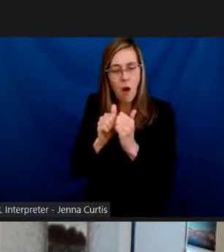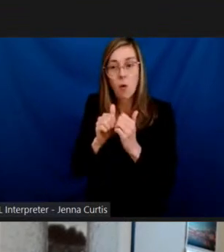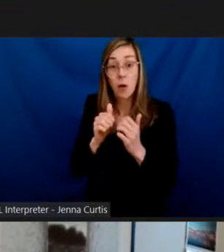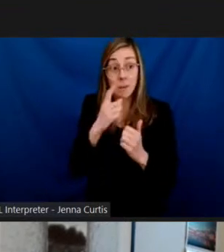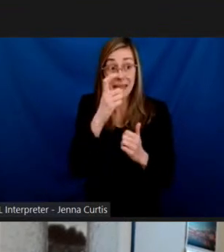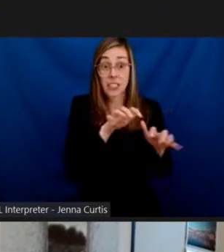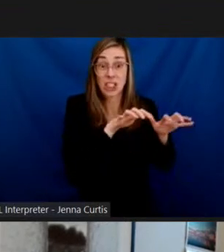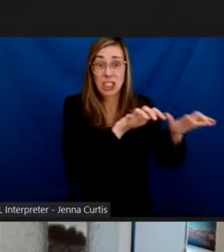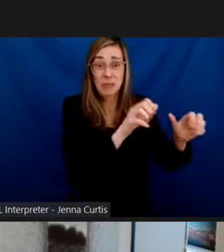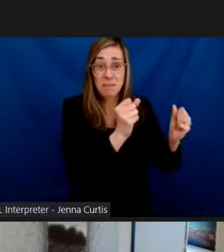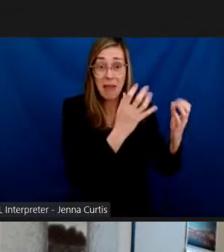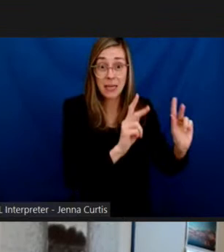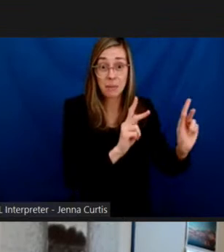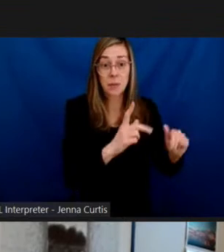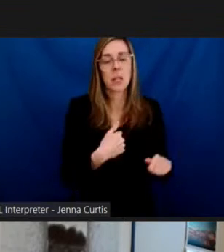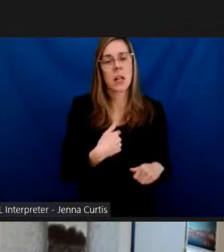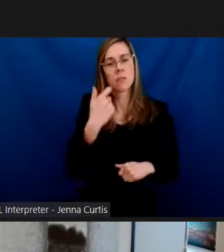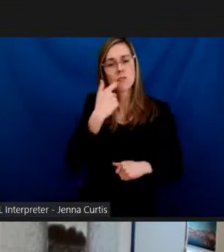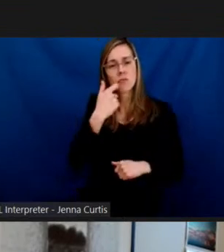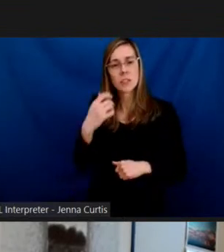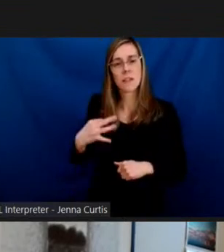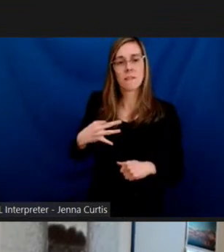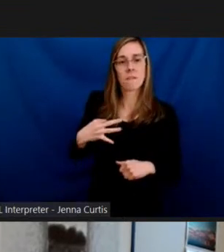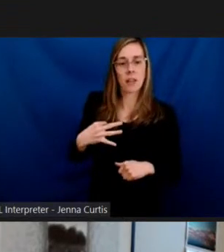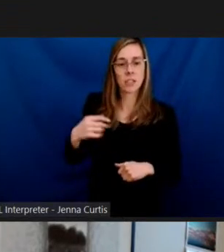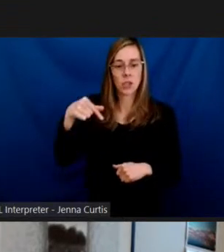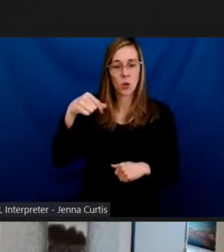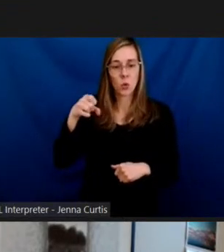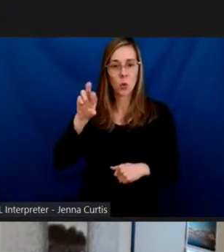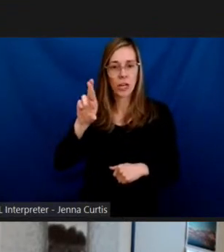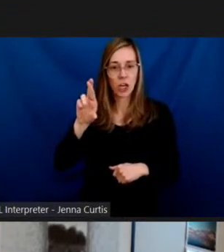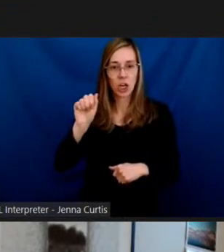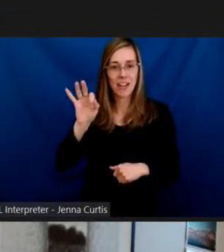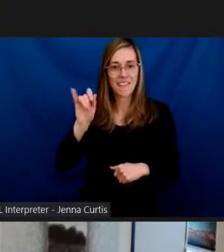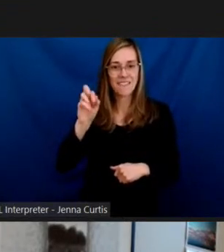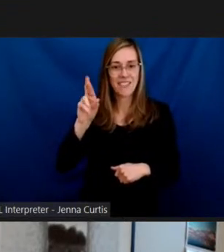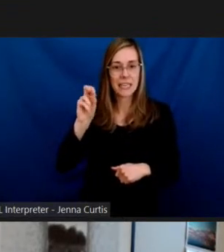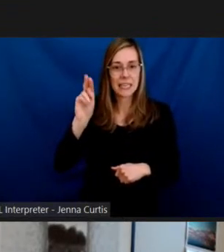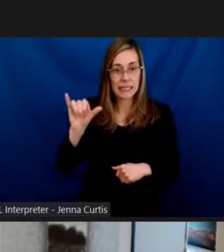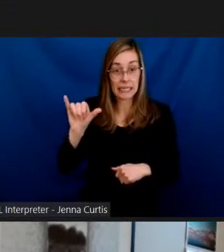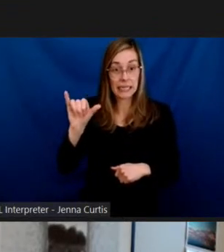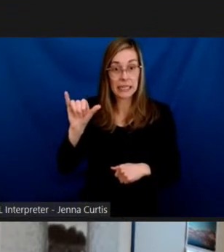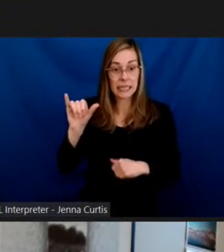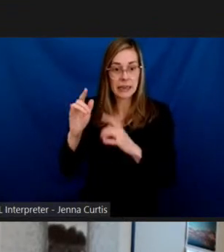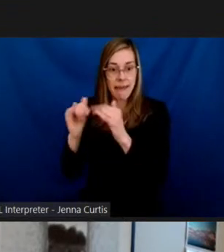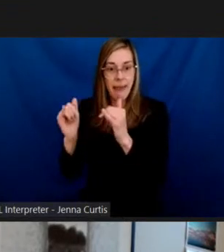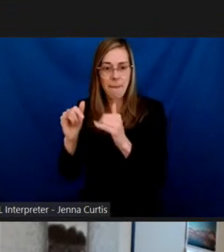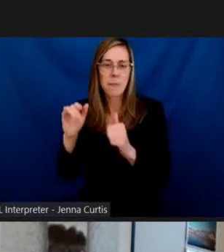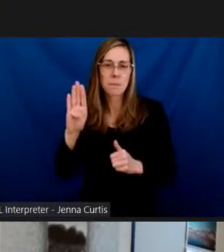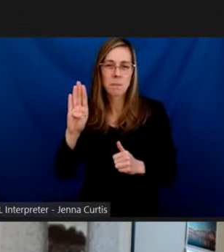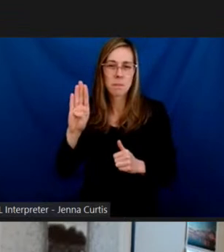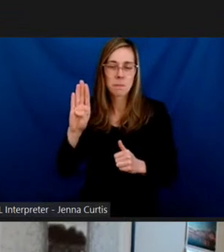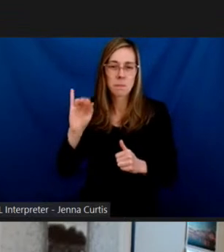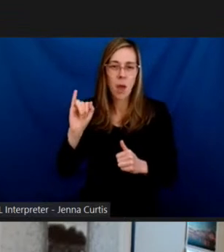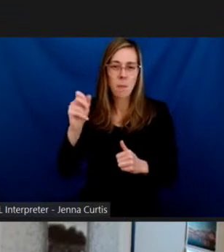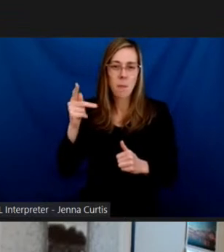pretty frequently at the Queer Affinity Camp, the BIPOC camp, and the blended camps that were a lot smaller numbers when COVID first hit. And